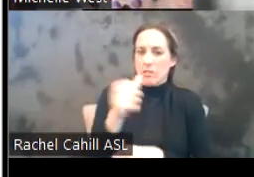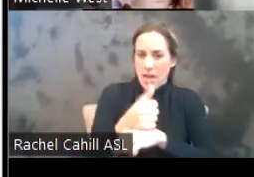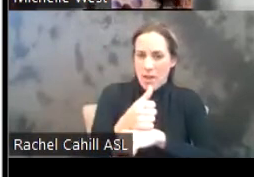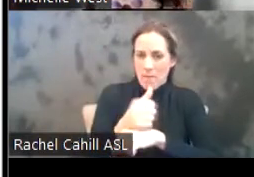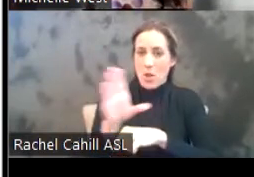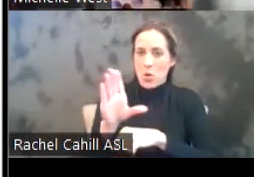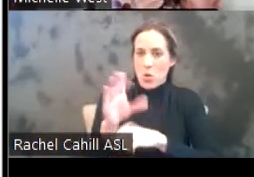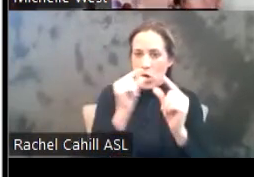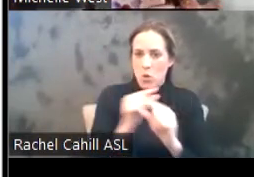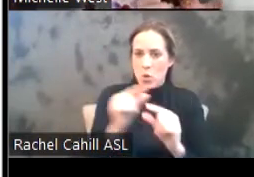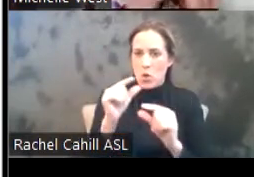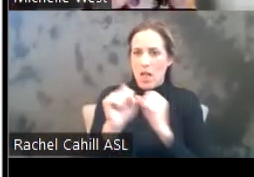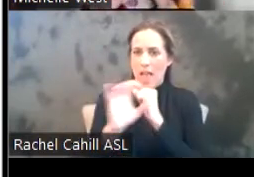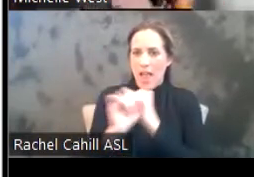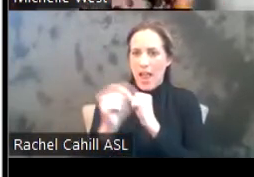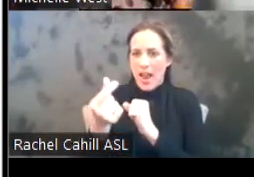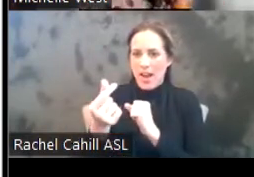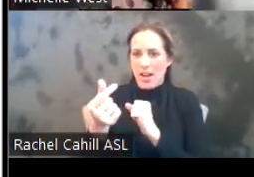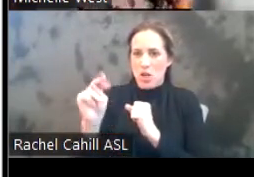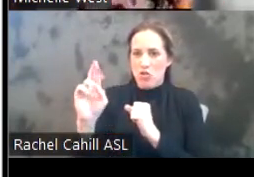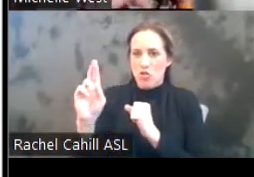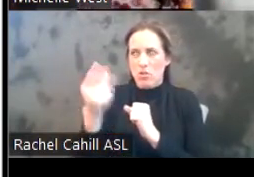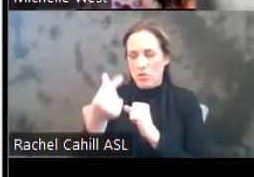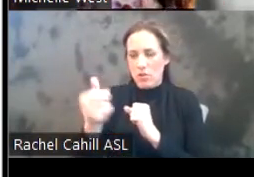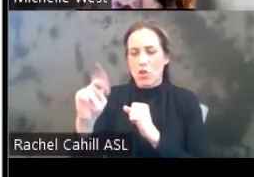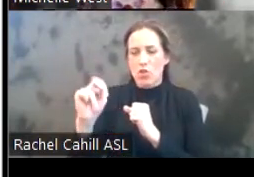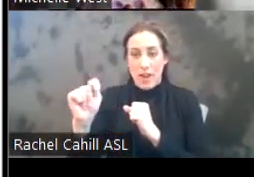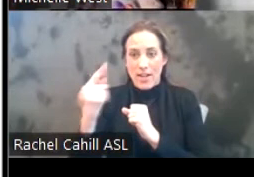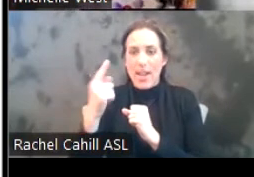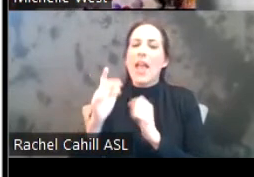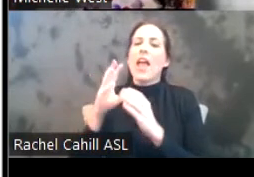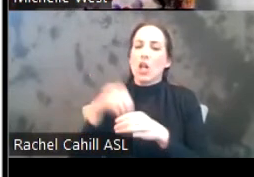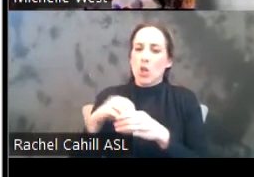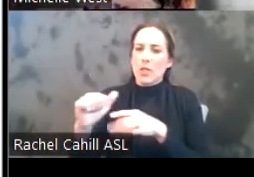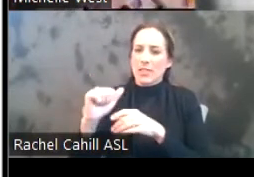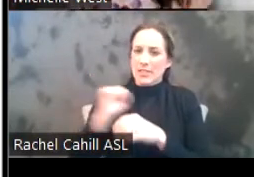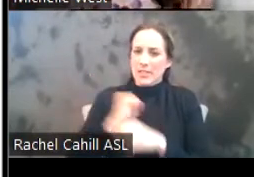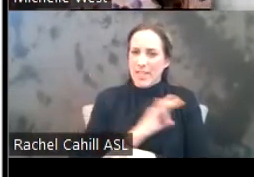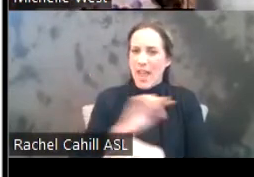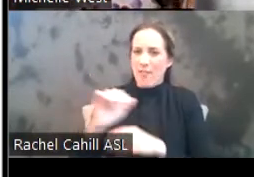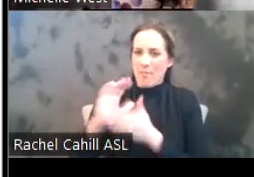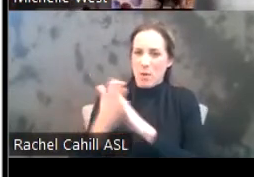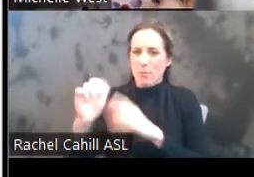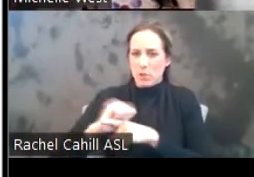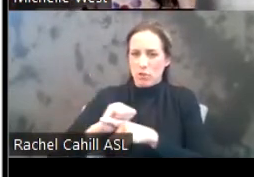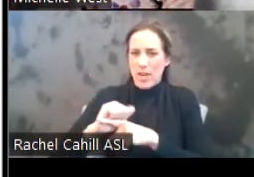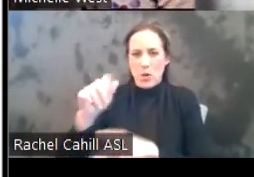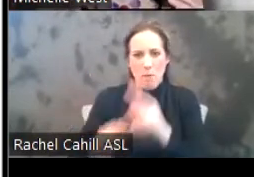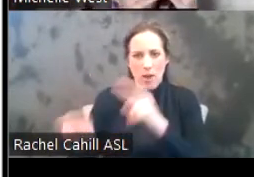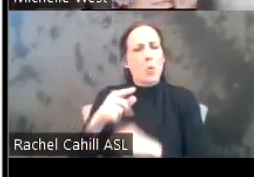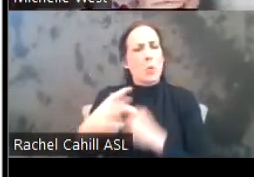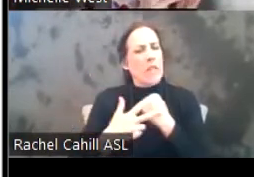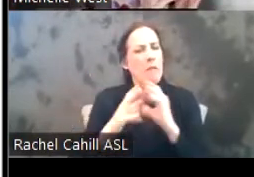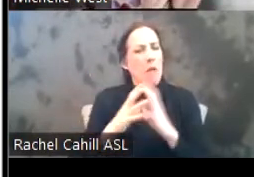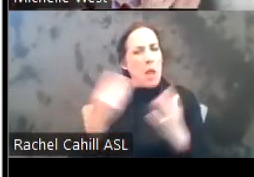Ad Grants, to include the training of a staff member to monitor it. You'll save a lot of money, and they should